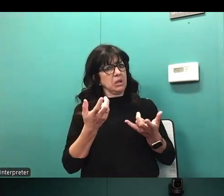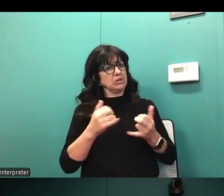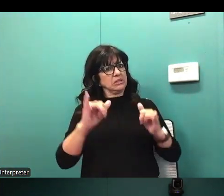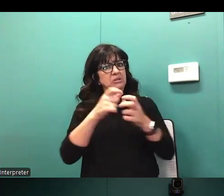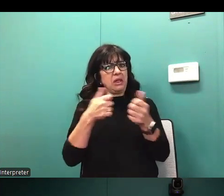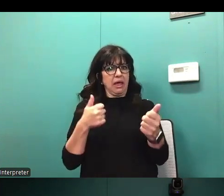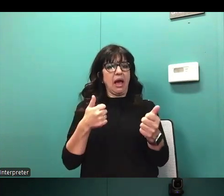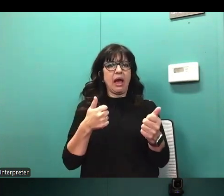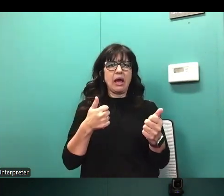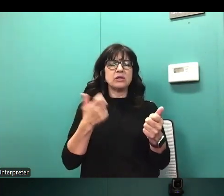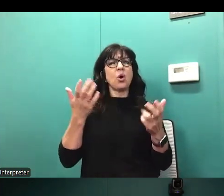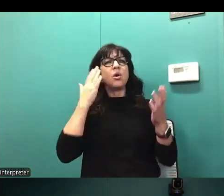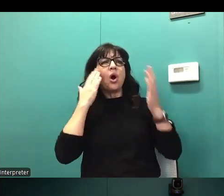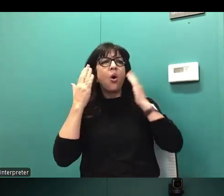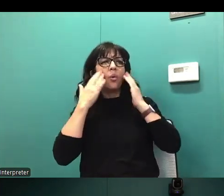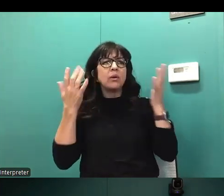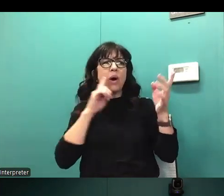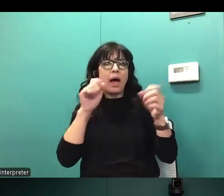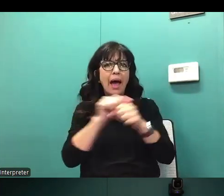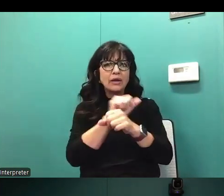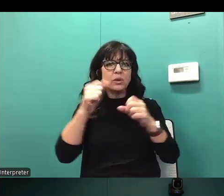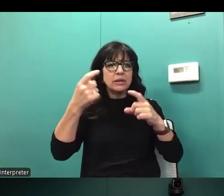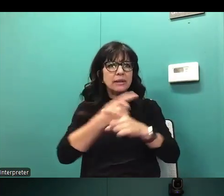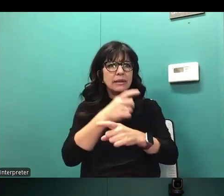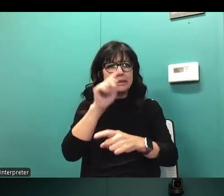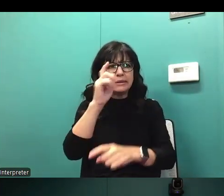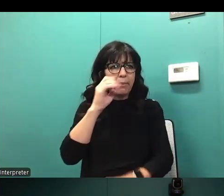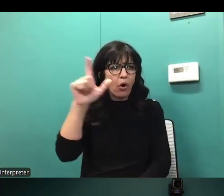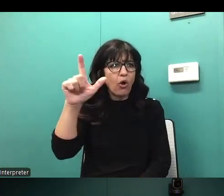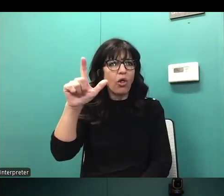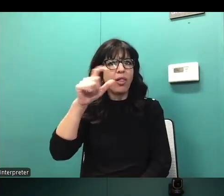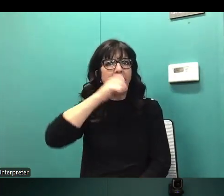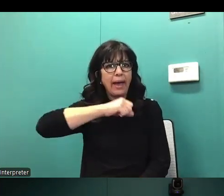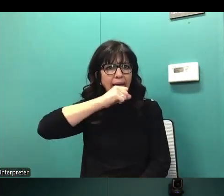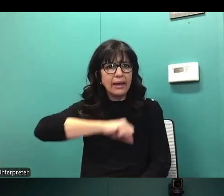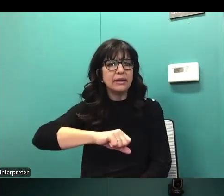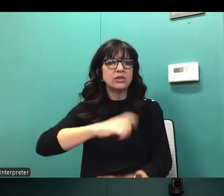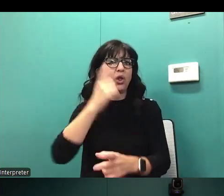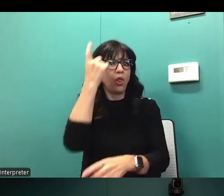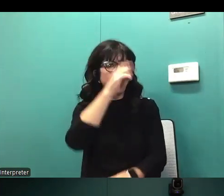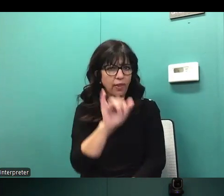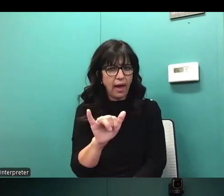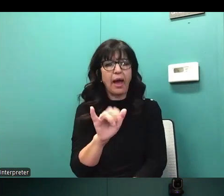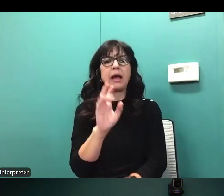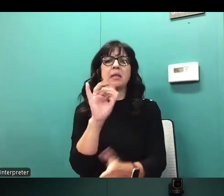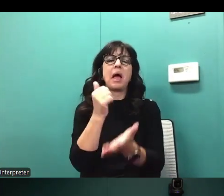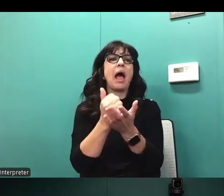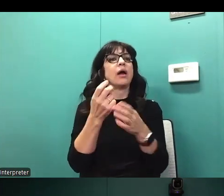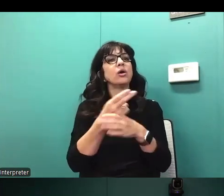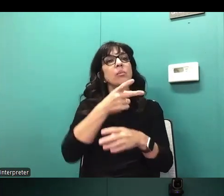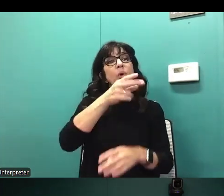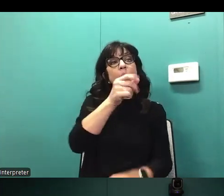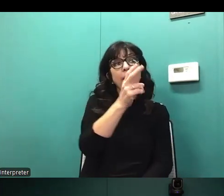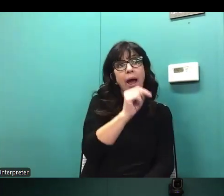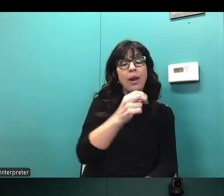still delayed. So really knowing what an actual typical child this age is at is really helpful. And they are using pronouns like